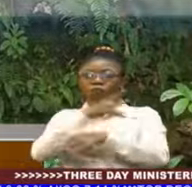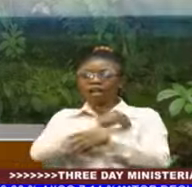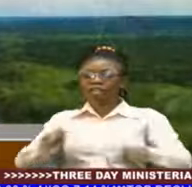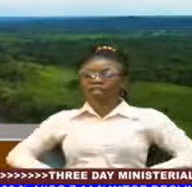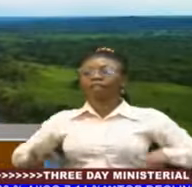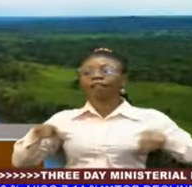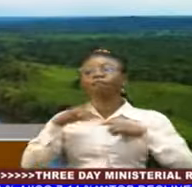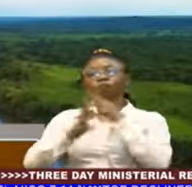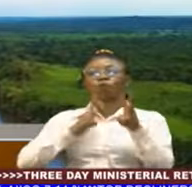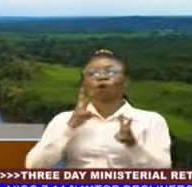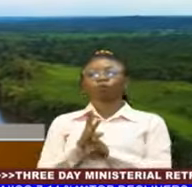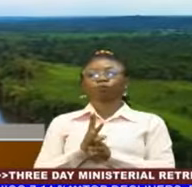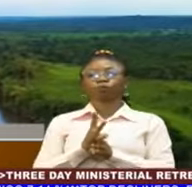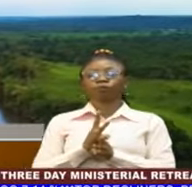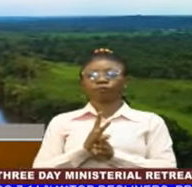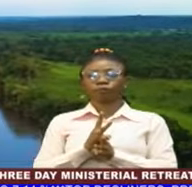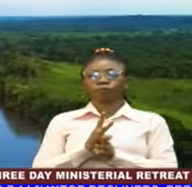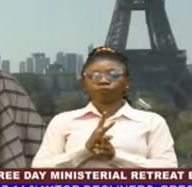world.